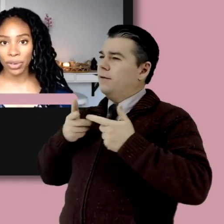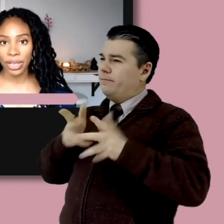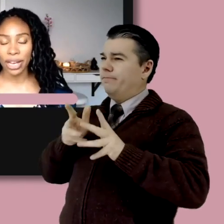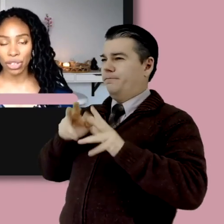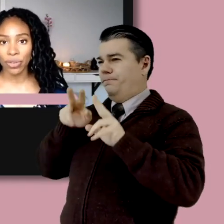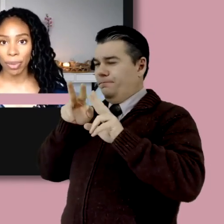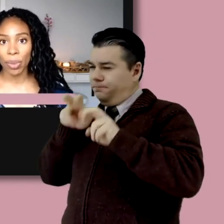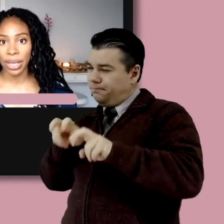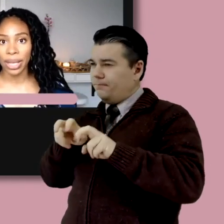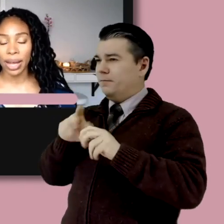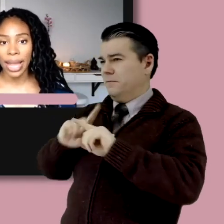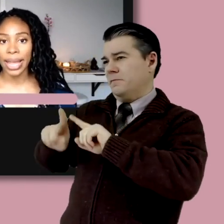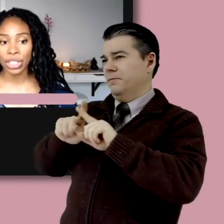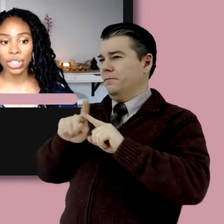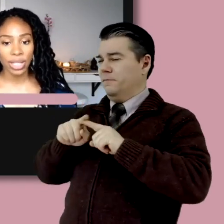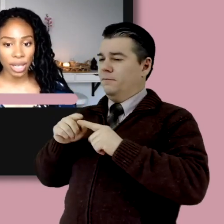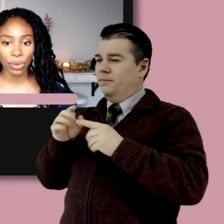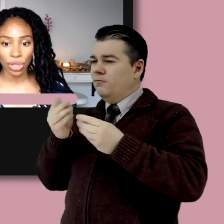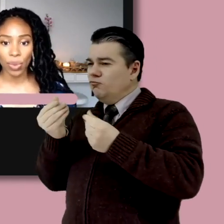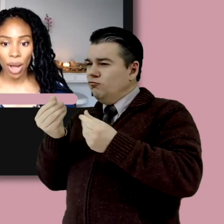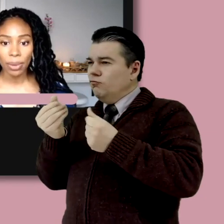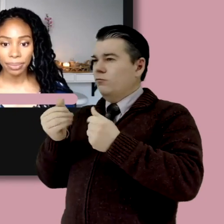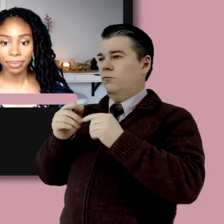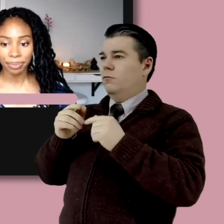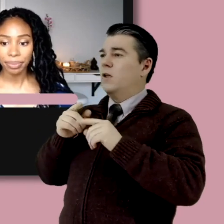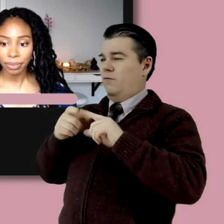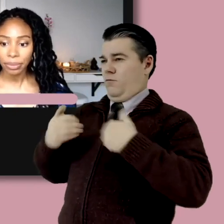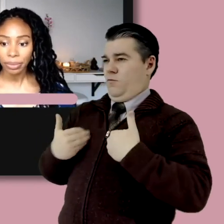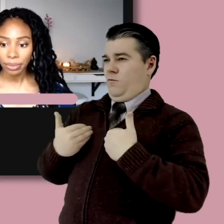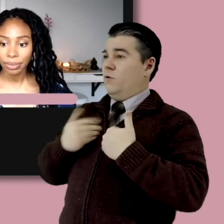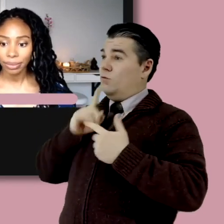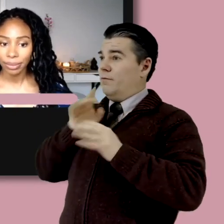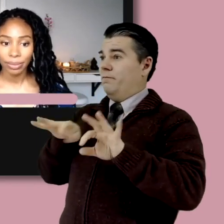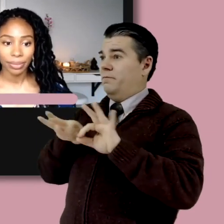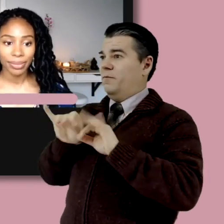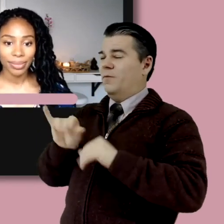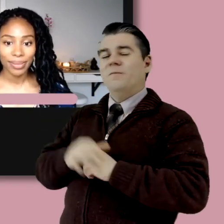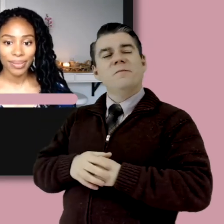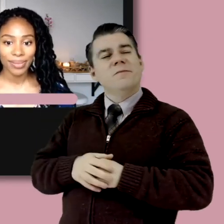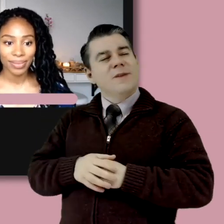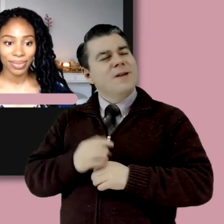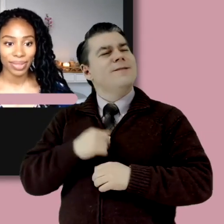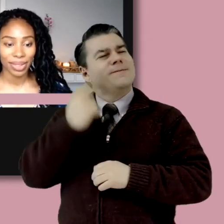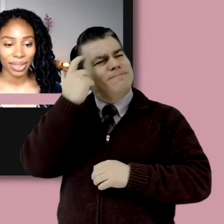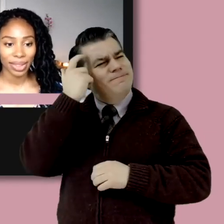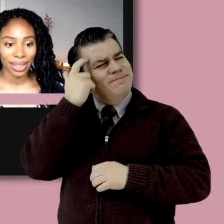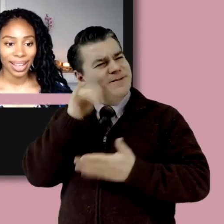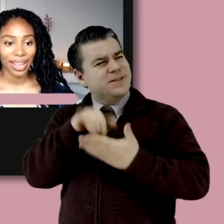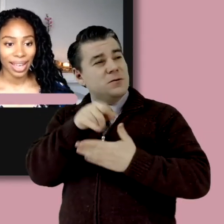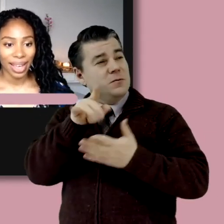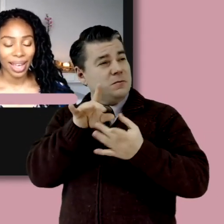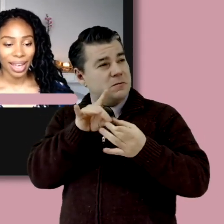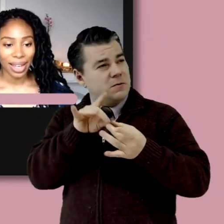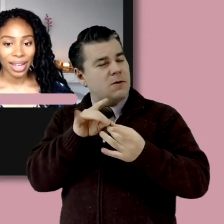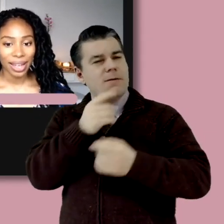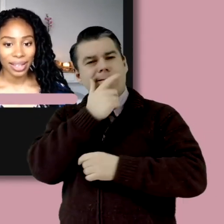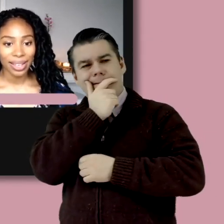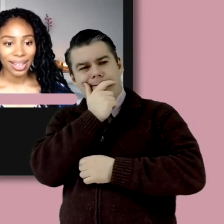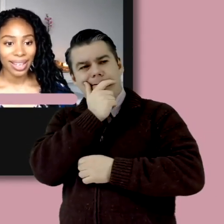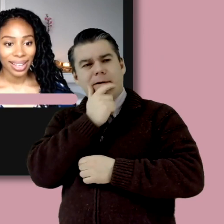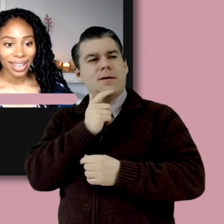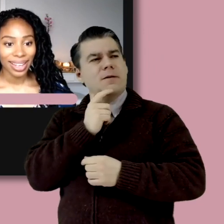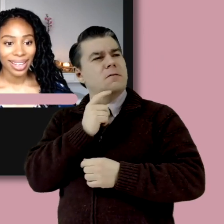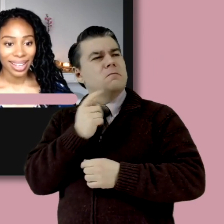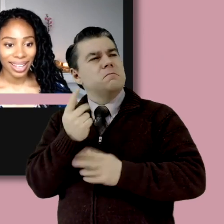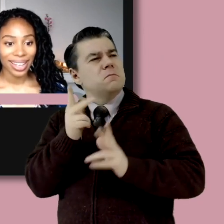explore different textures from a really young age is huge as well. So I was actually just thinking about that. As you were speaking, I'm like, what